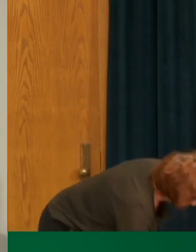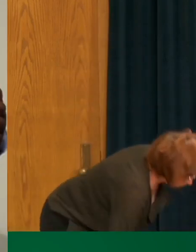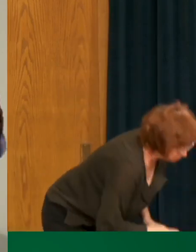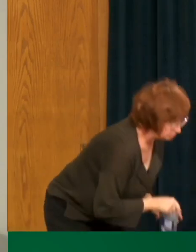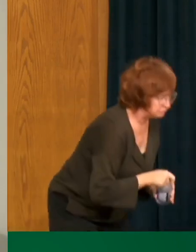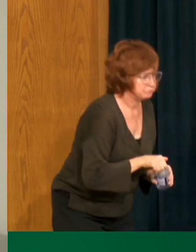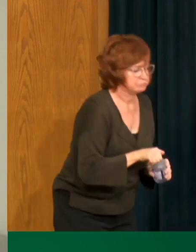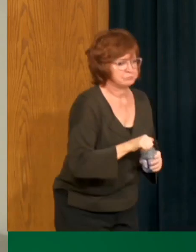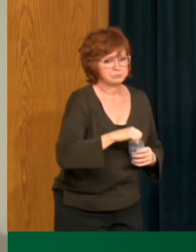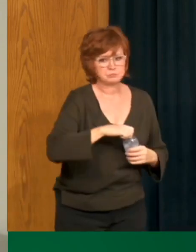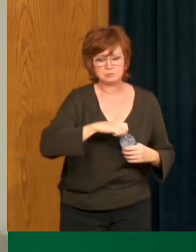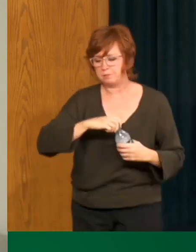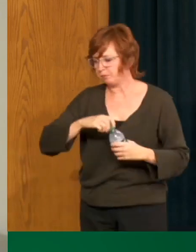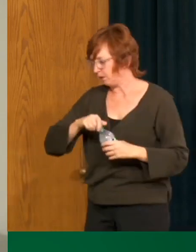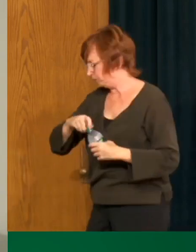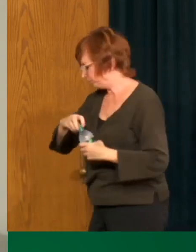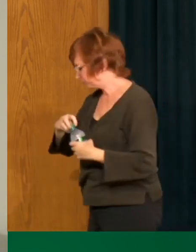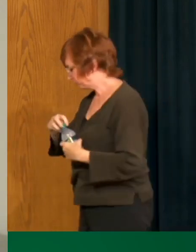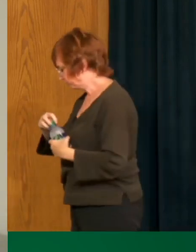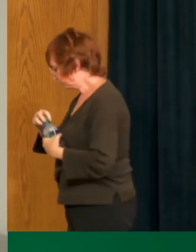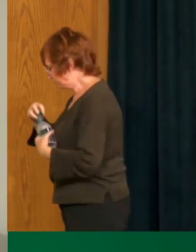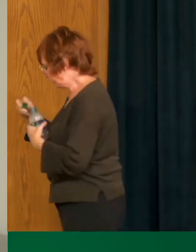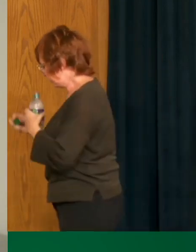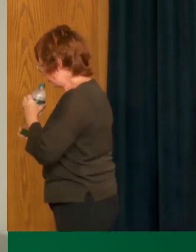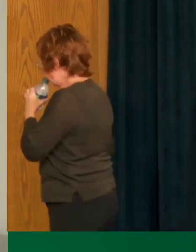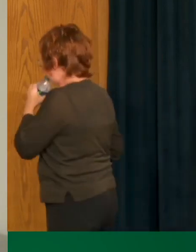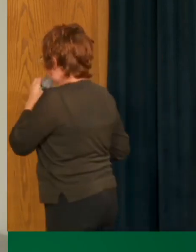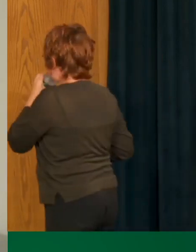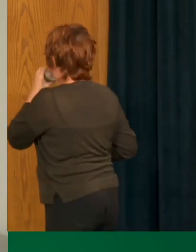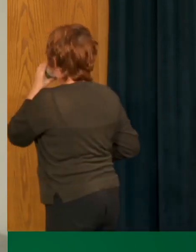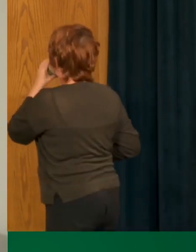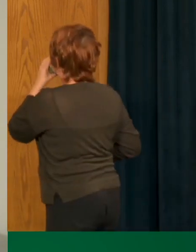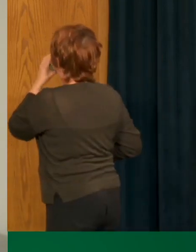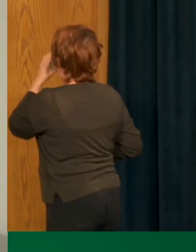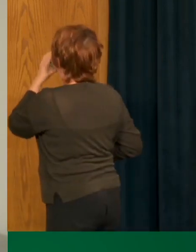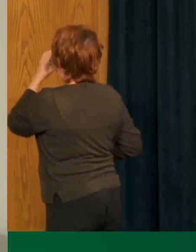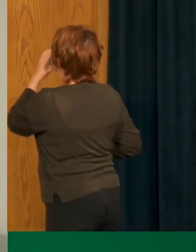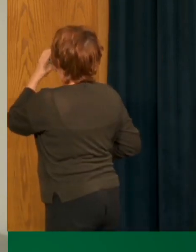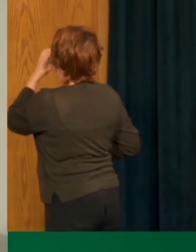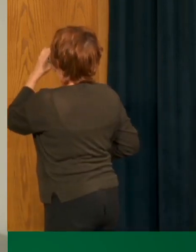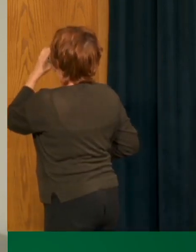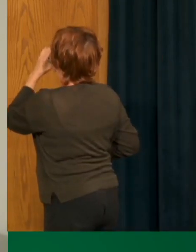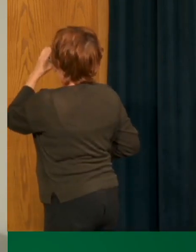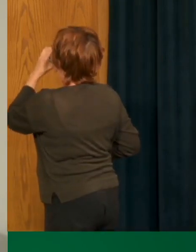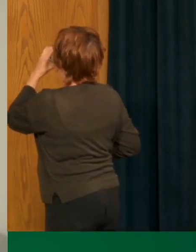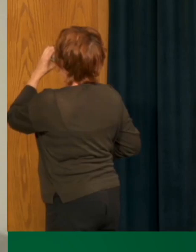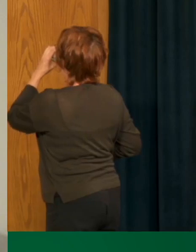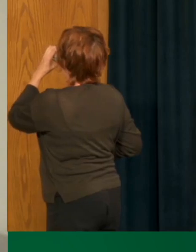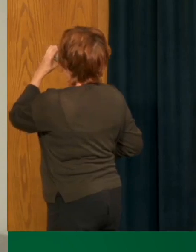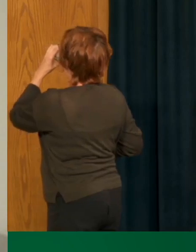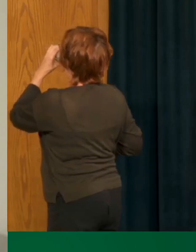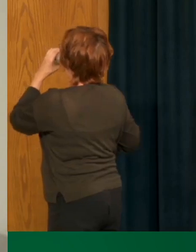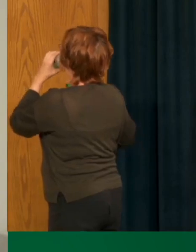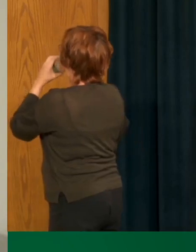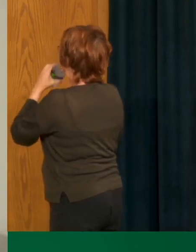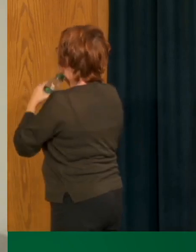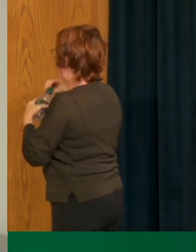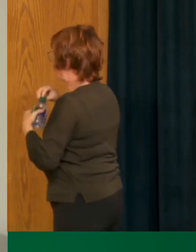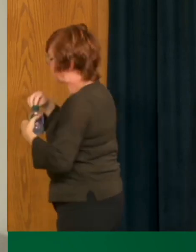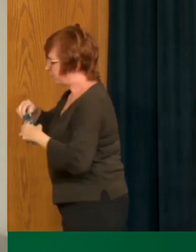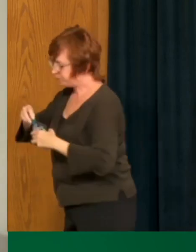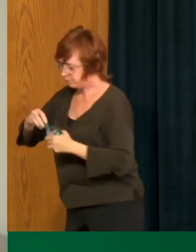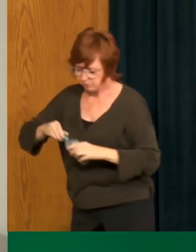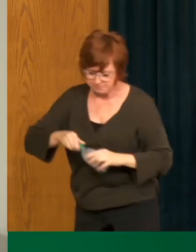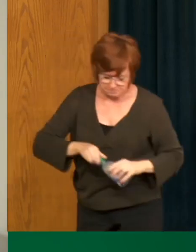this area. So that's how that list was compiled. And so we'll have to scale up and down as is relevant,